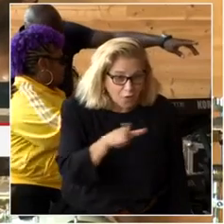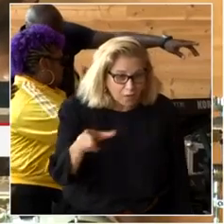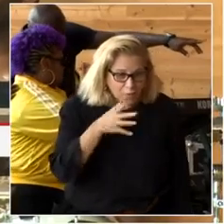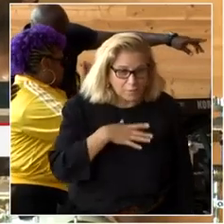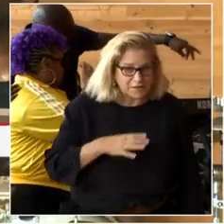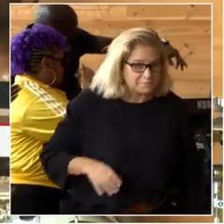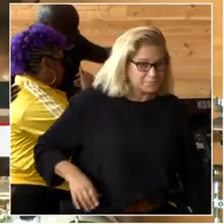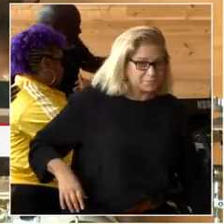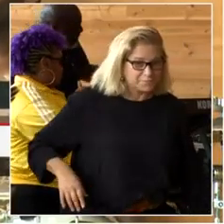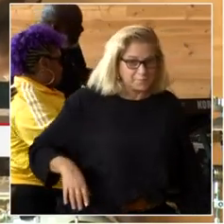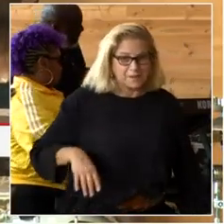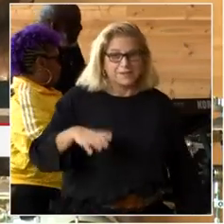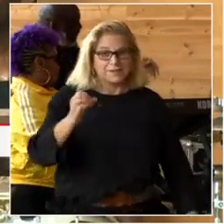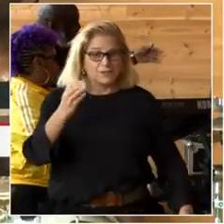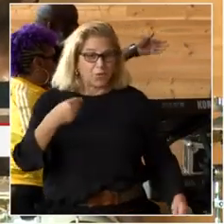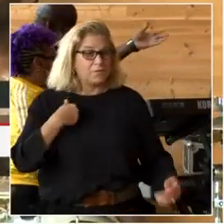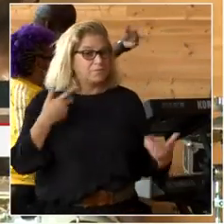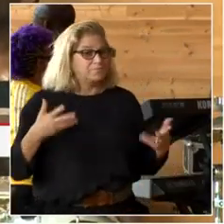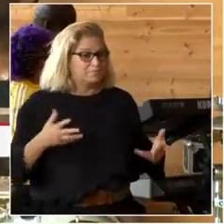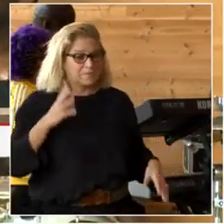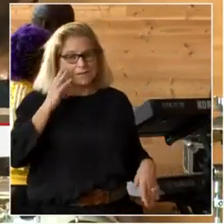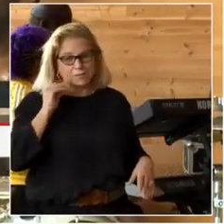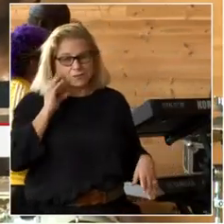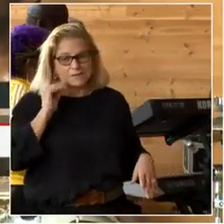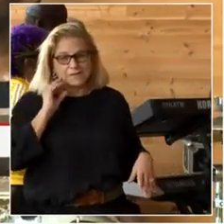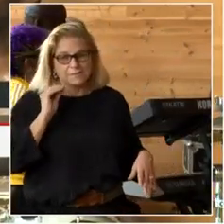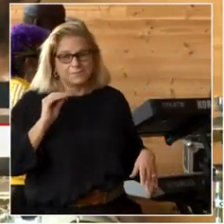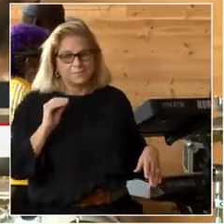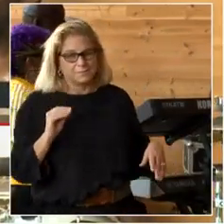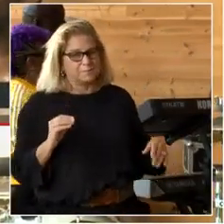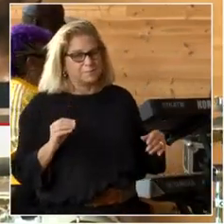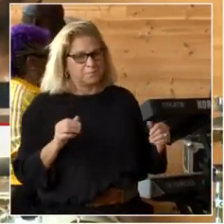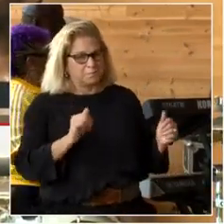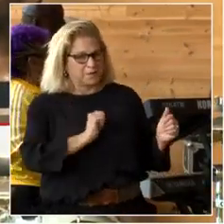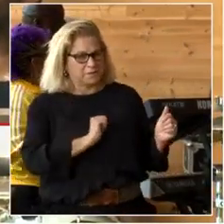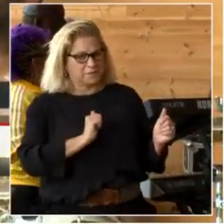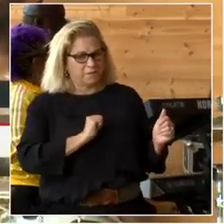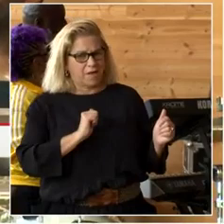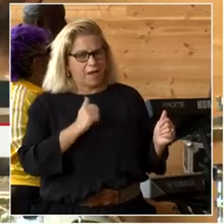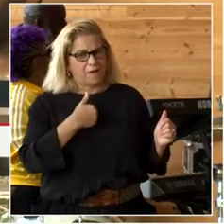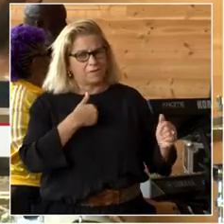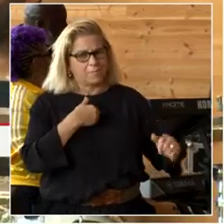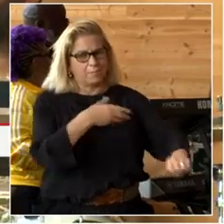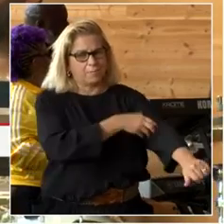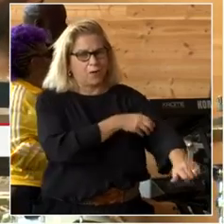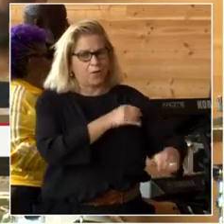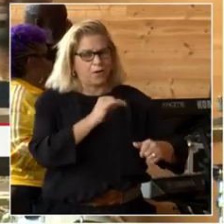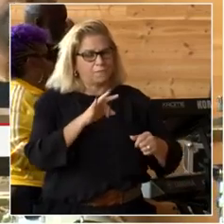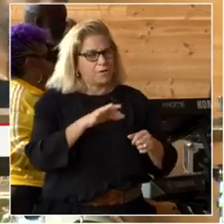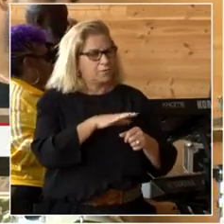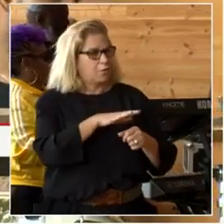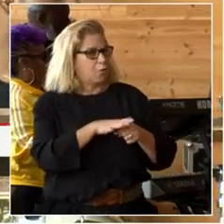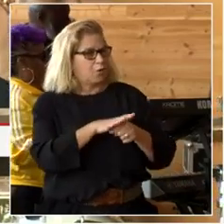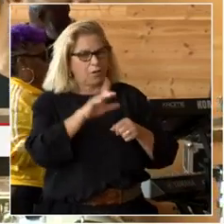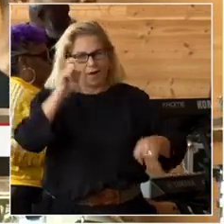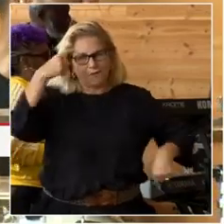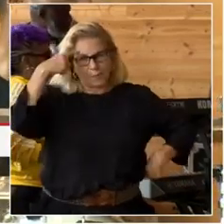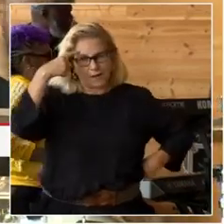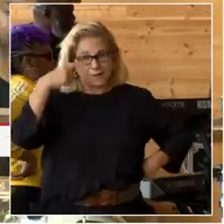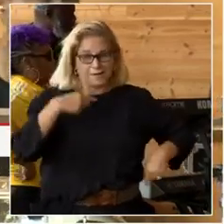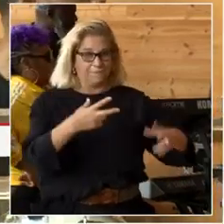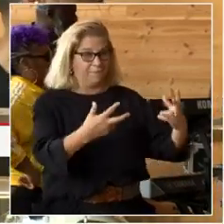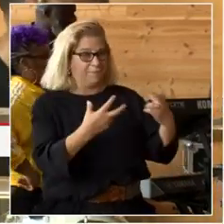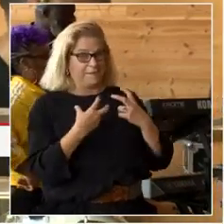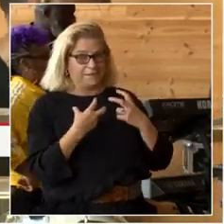So I've experienced firsthand the power of having local government invest in me. We cannot